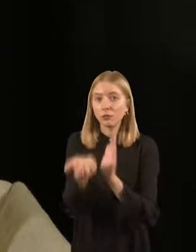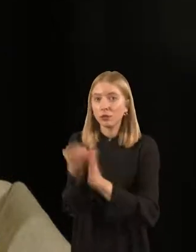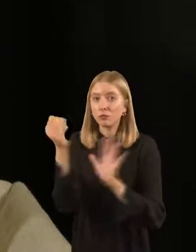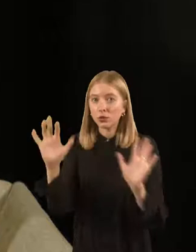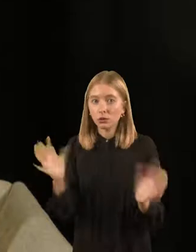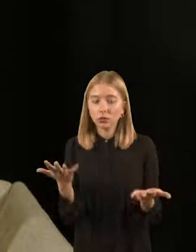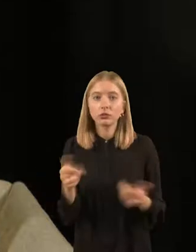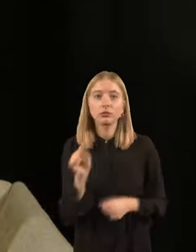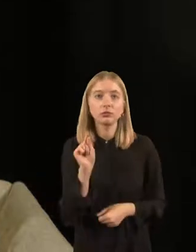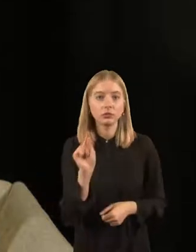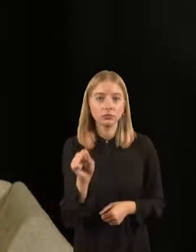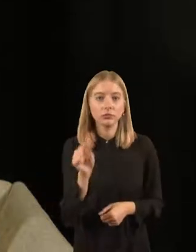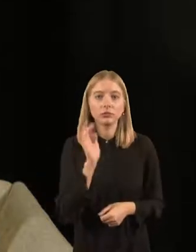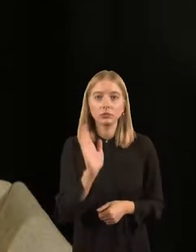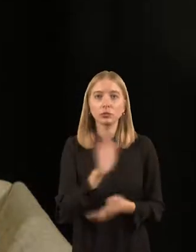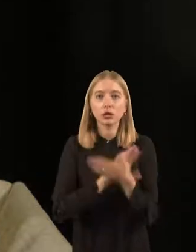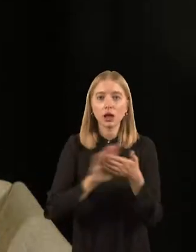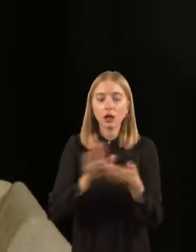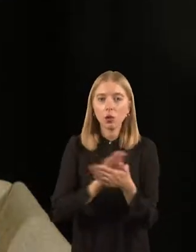25% of all the investments